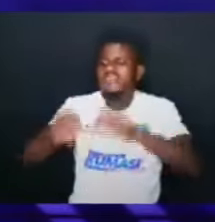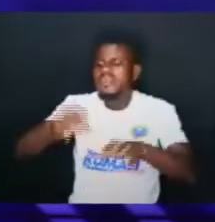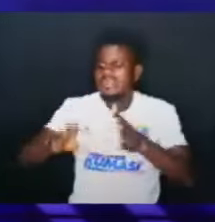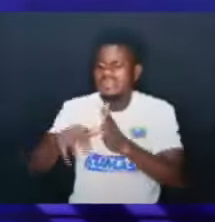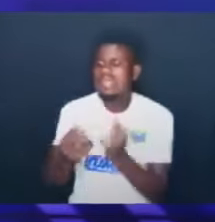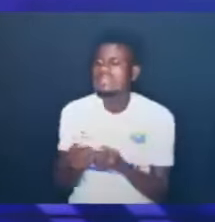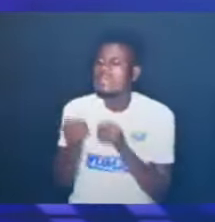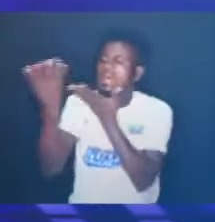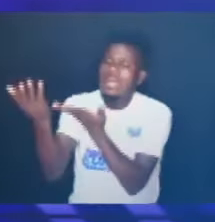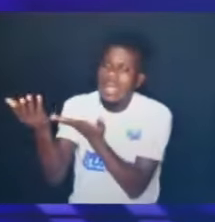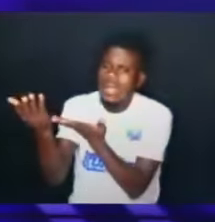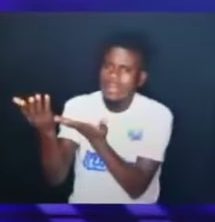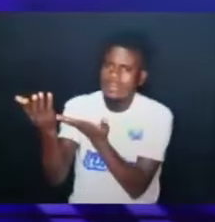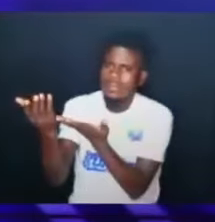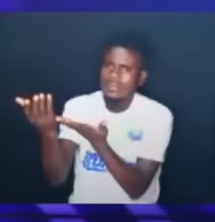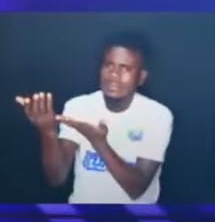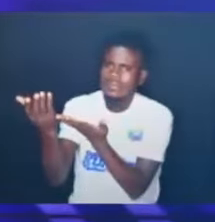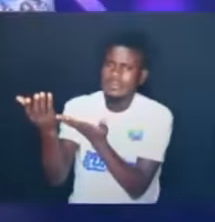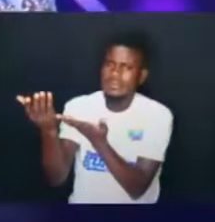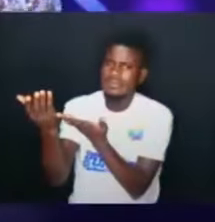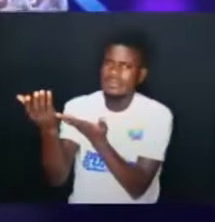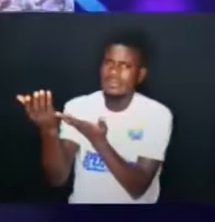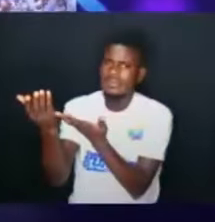and sacrifices.